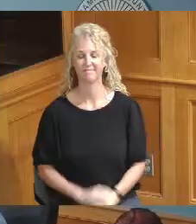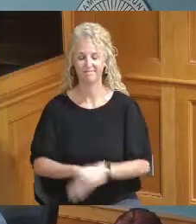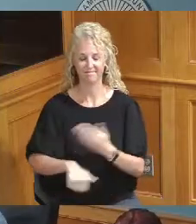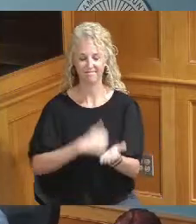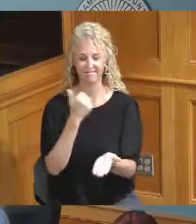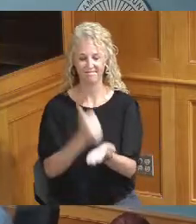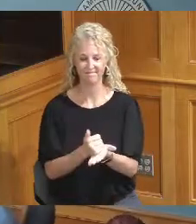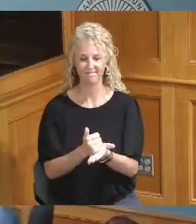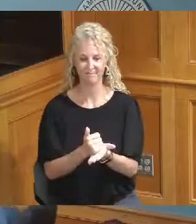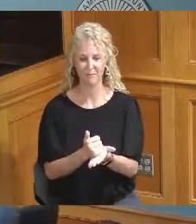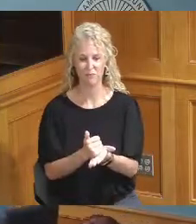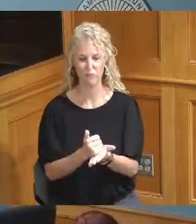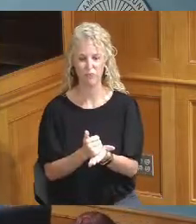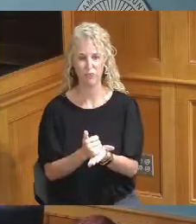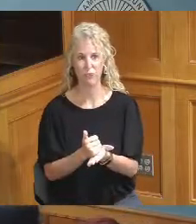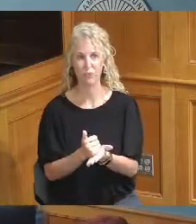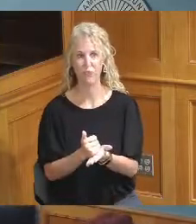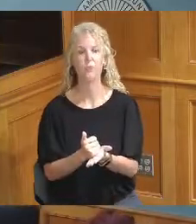Amen. Amen.